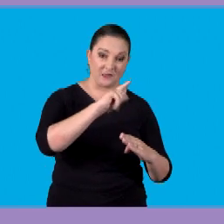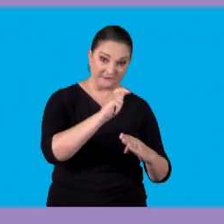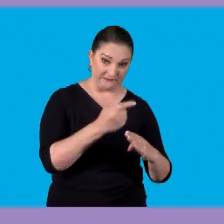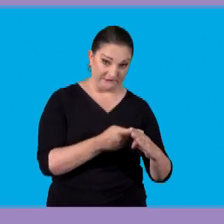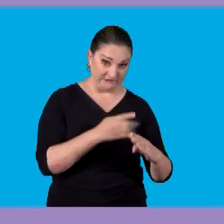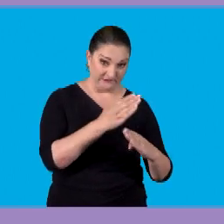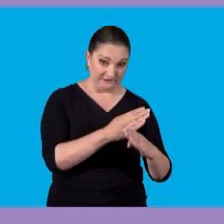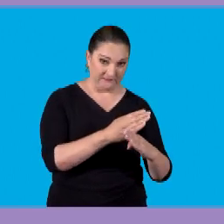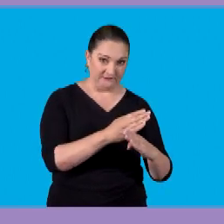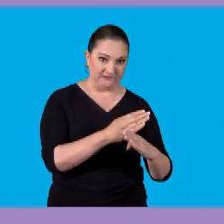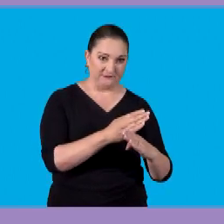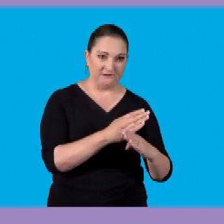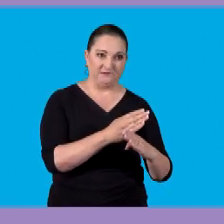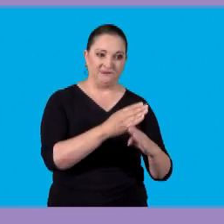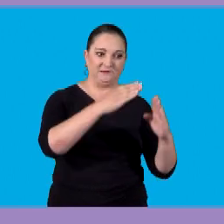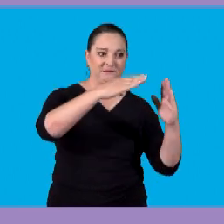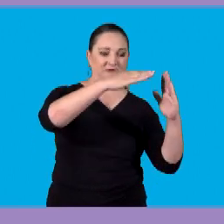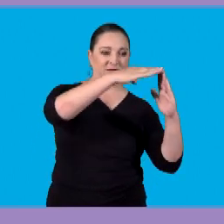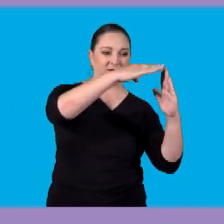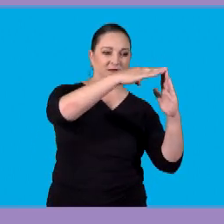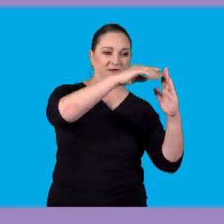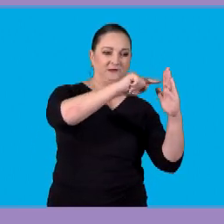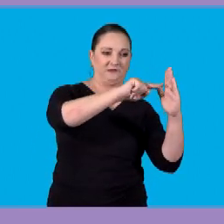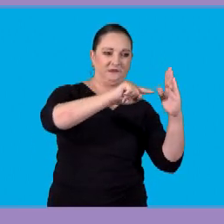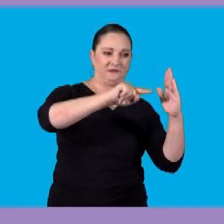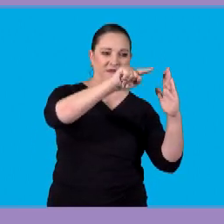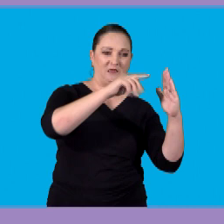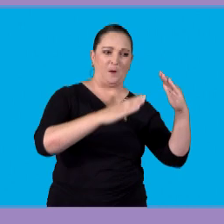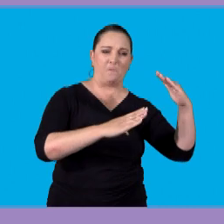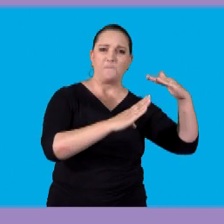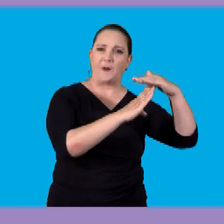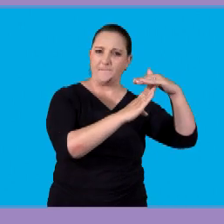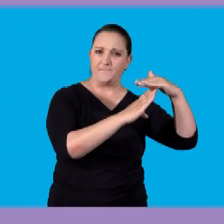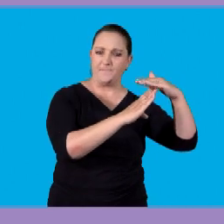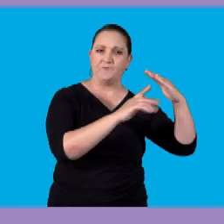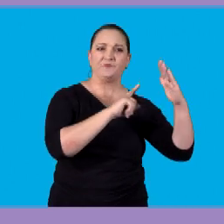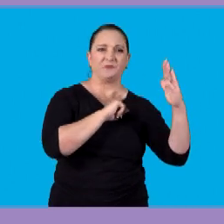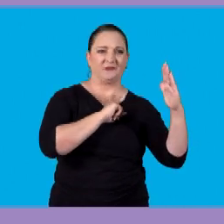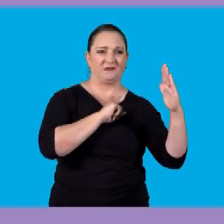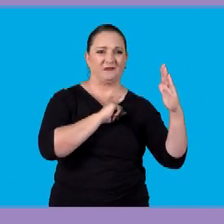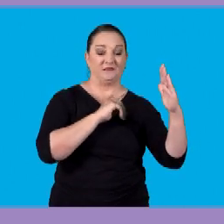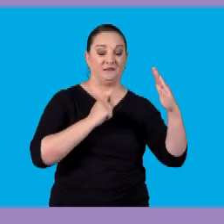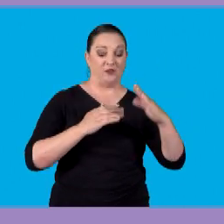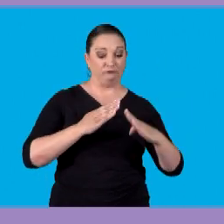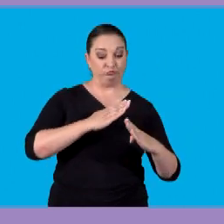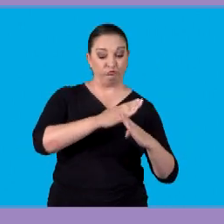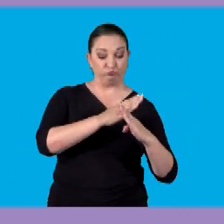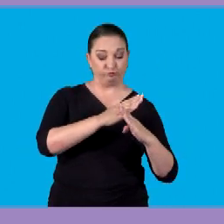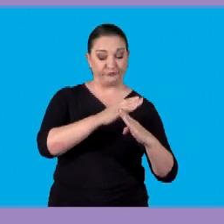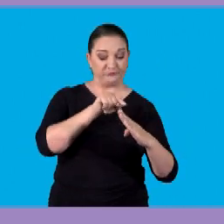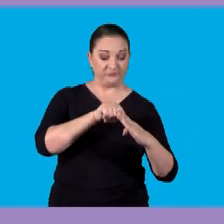don't only bisect each other, but they also meet at a right angle. So they are perpendicular to each other. They meet